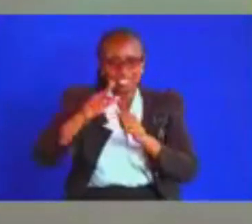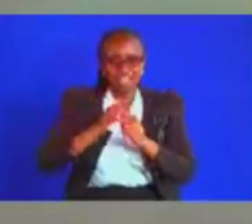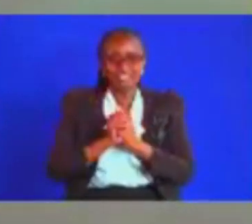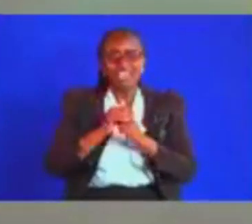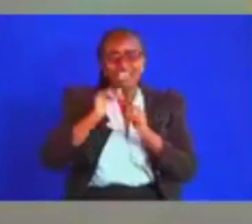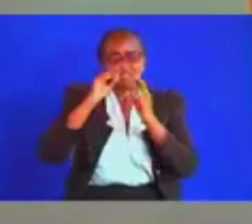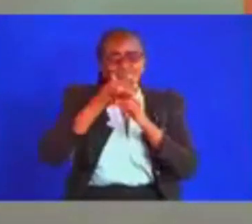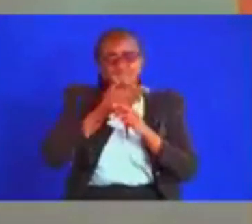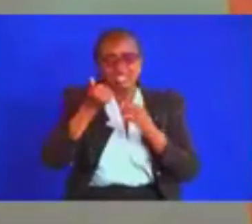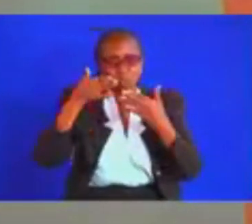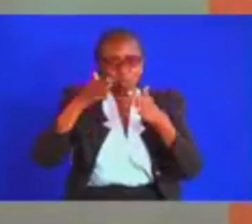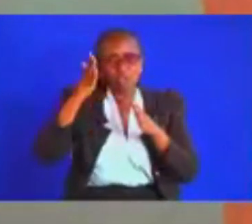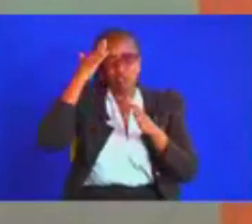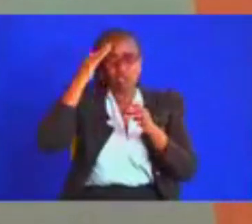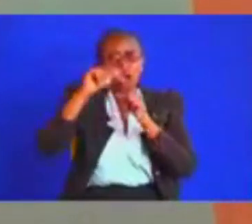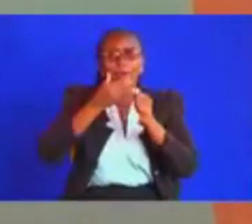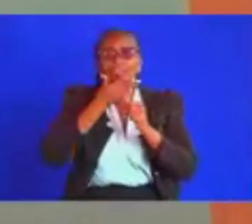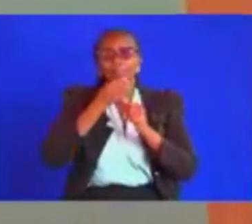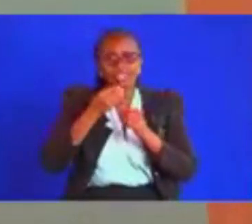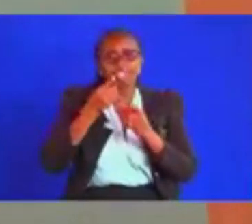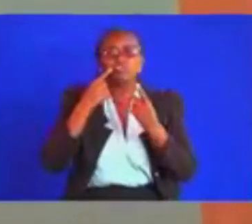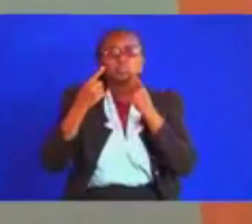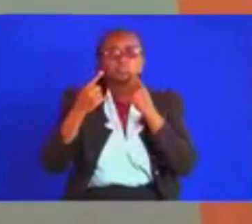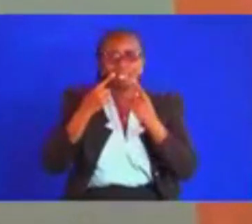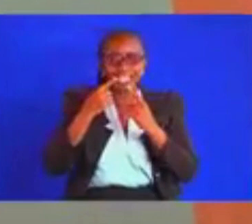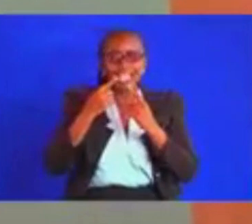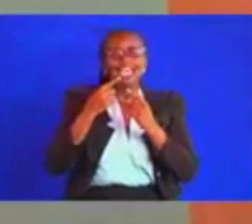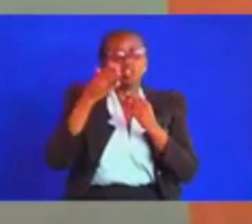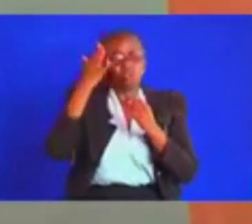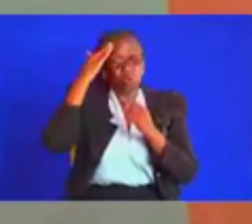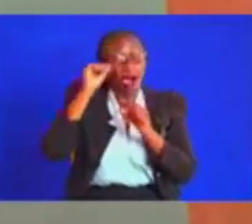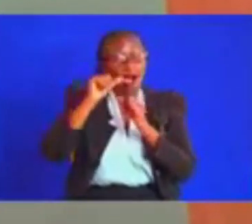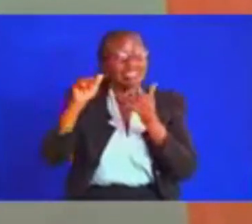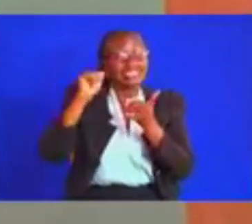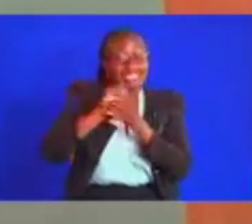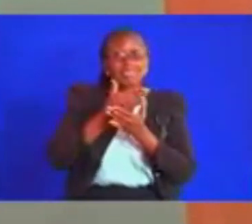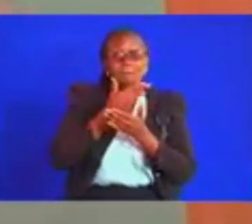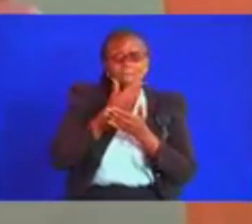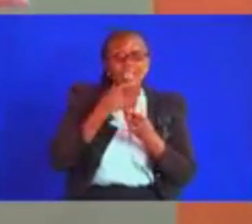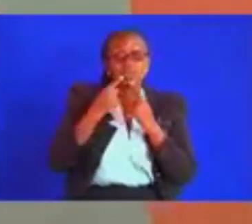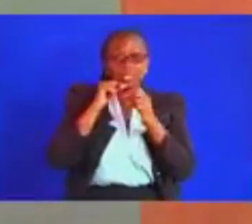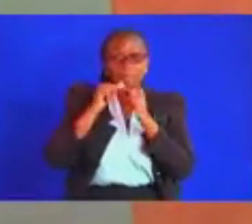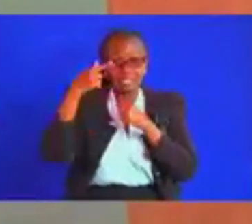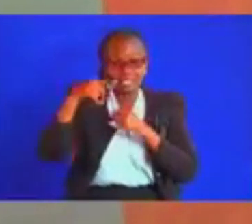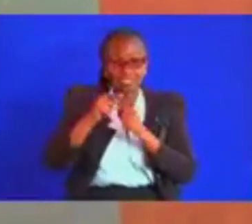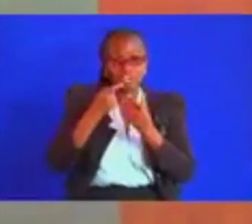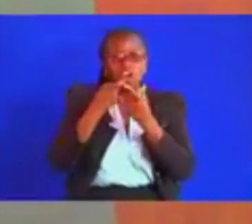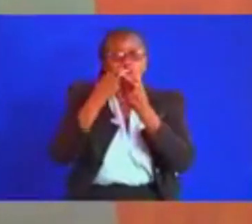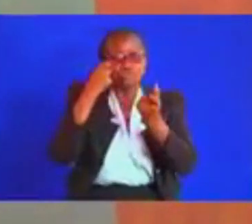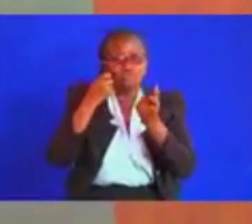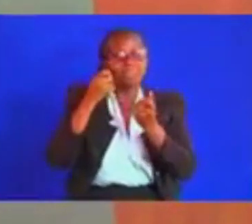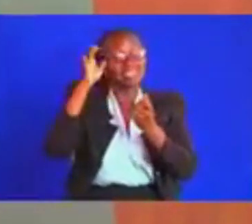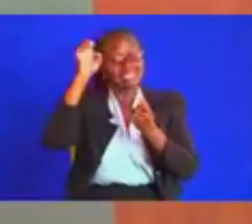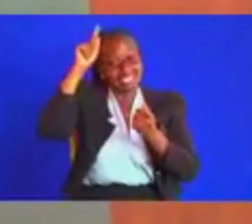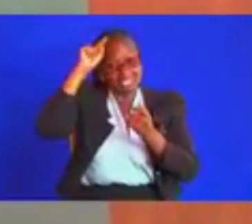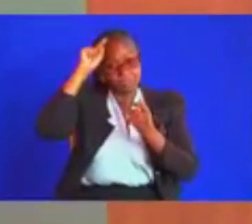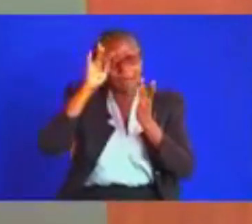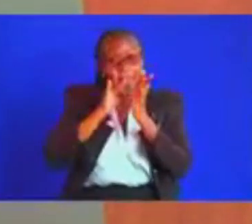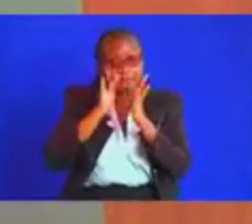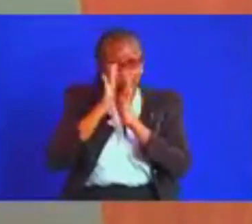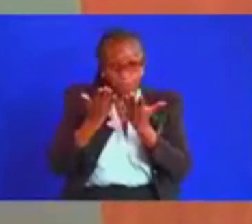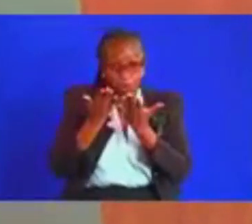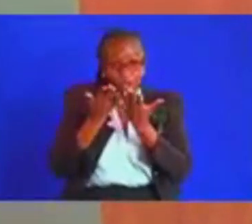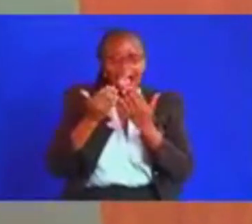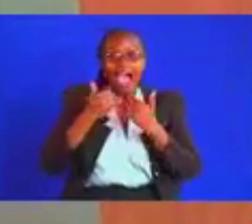way to know a man is to listen to that man speak about himself. And according to scripture, from a theological standpoint, there